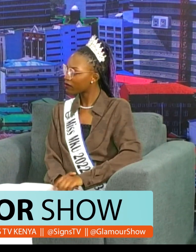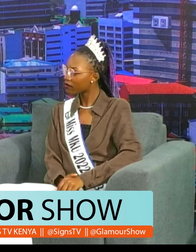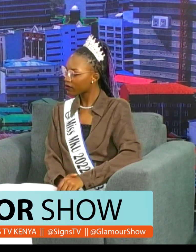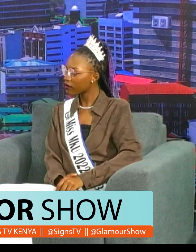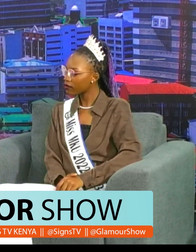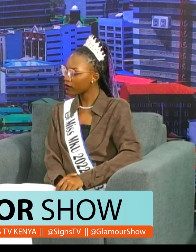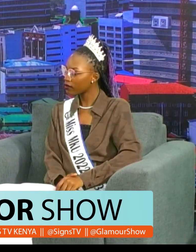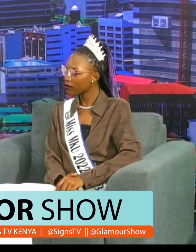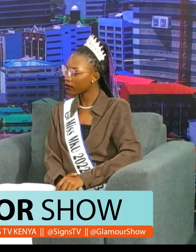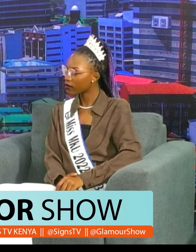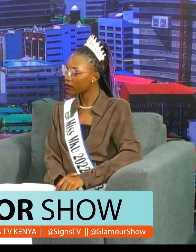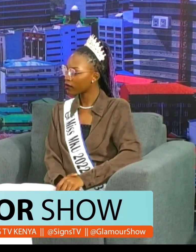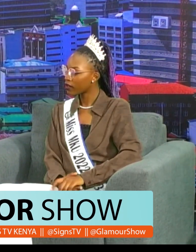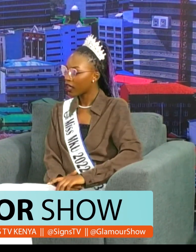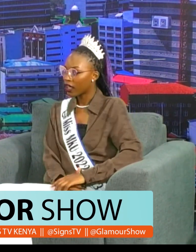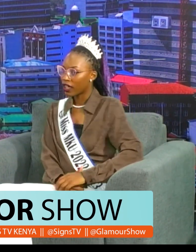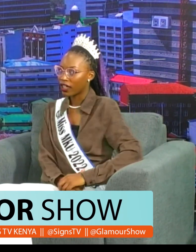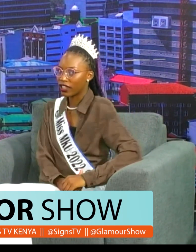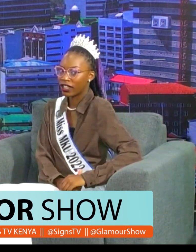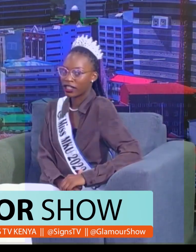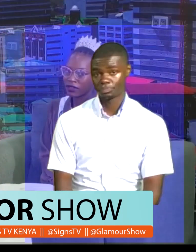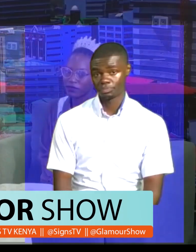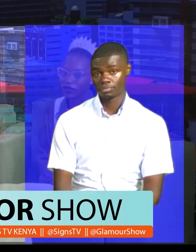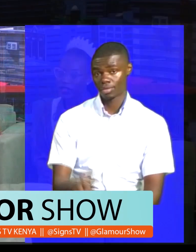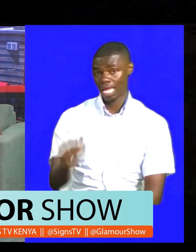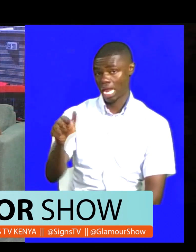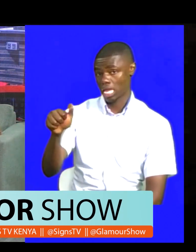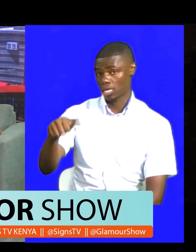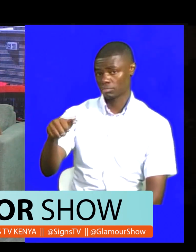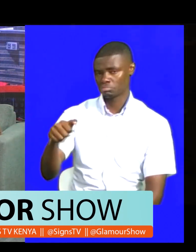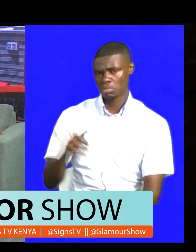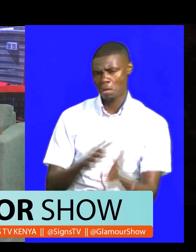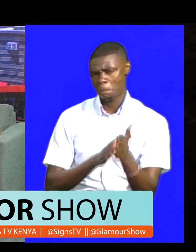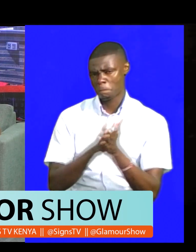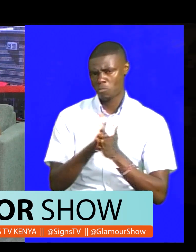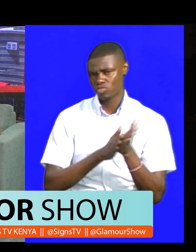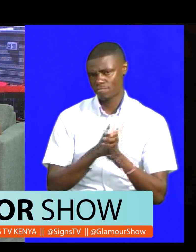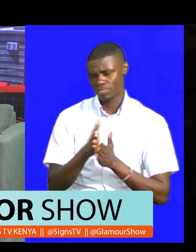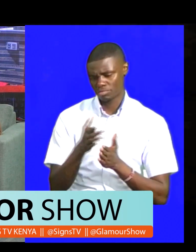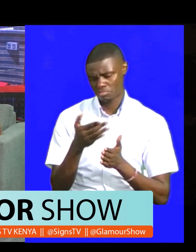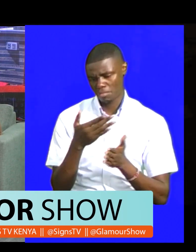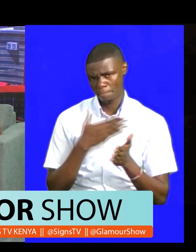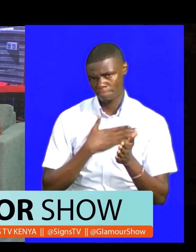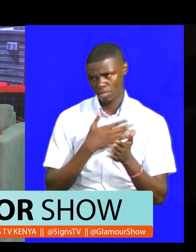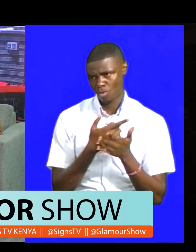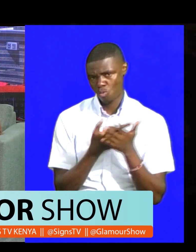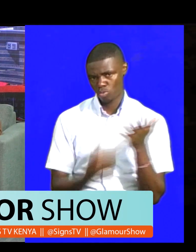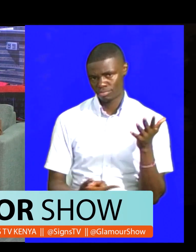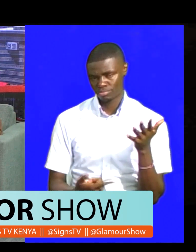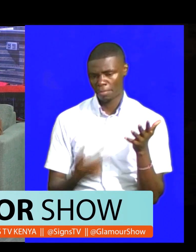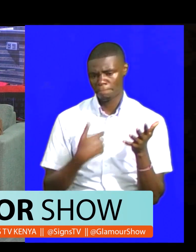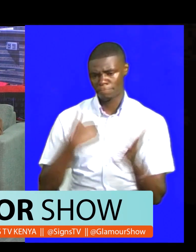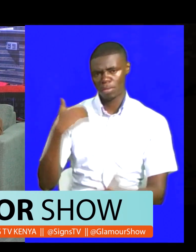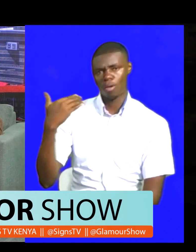pushing on. What has been motivating you? Yeah, what has been motivating me is the fact that I've always